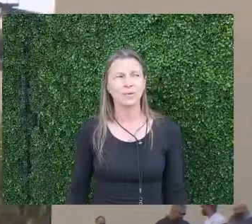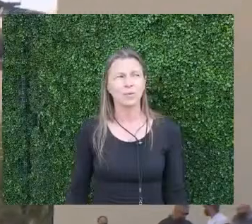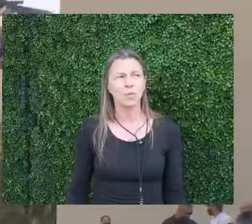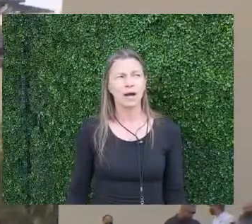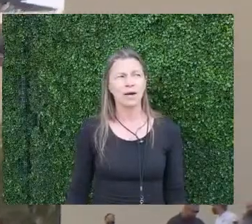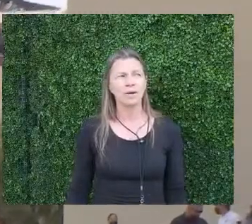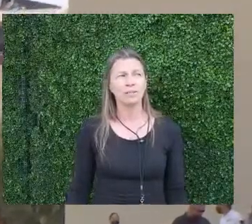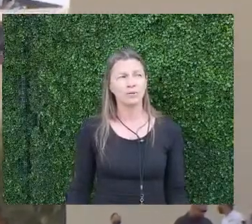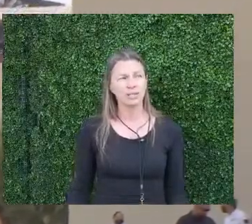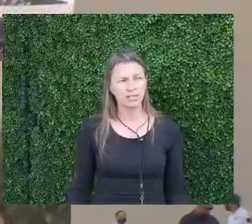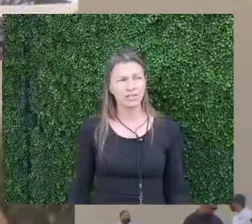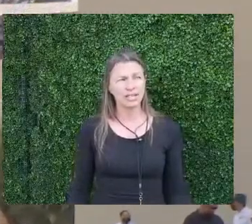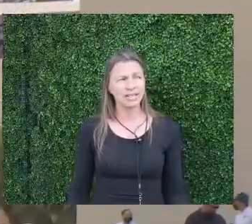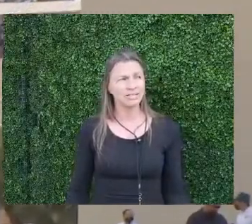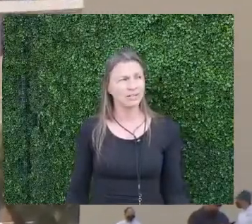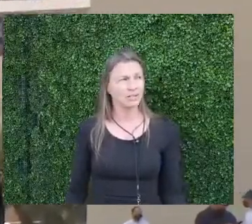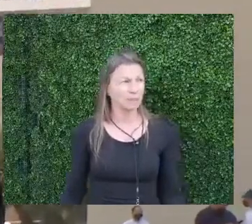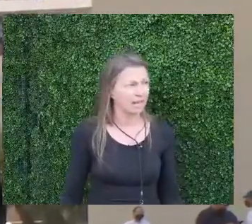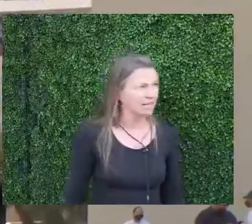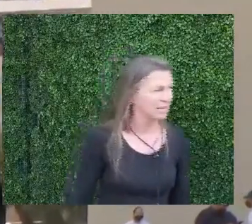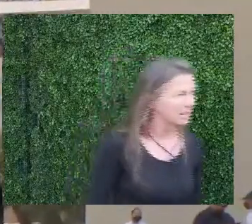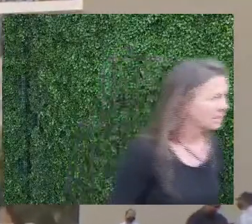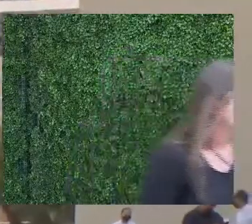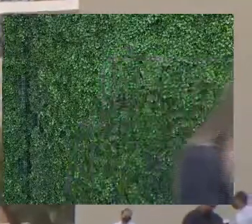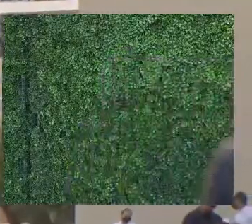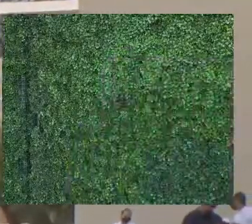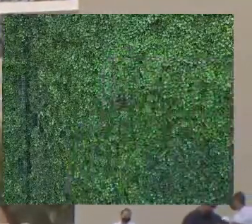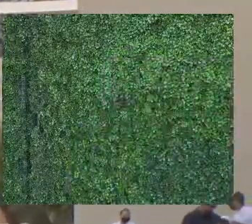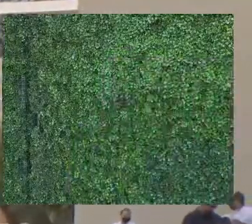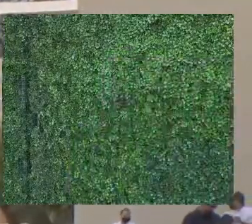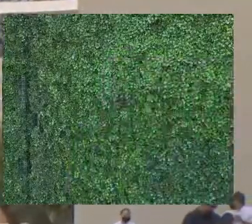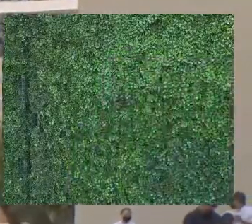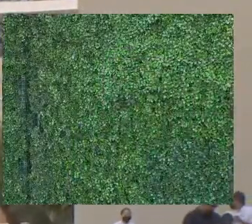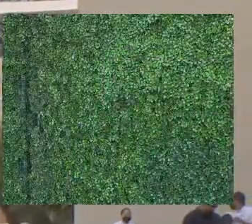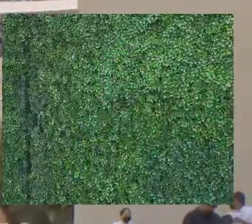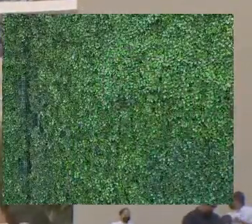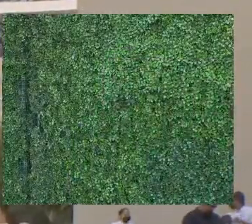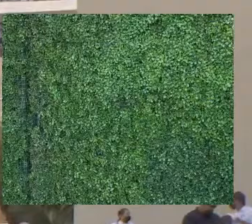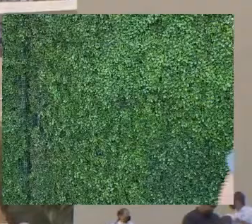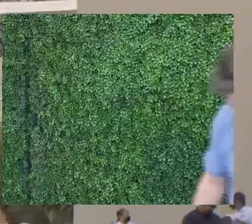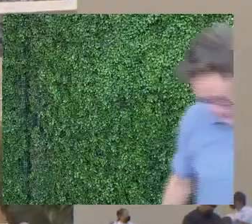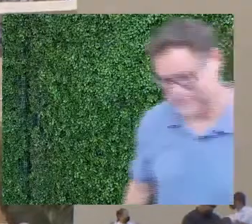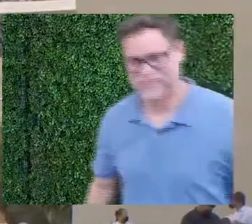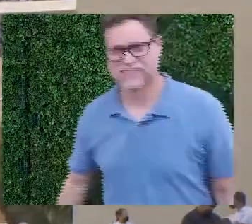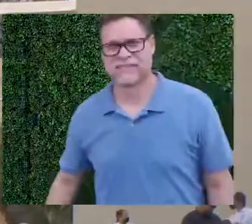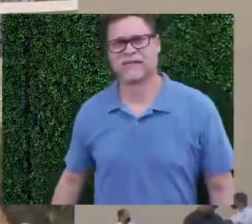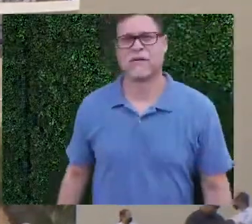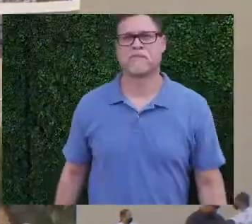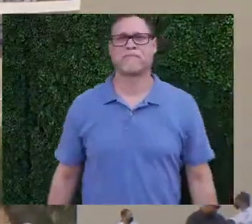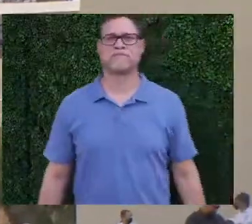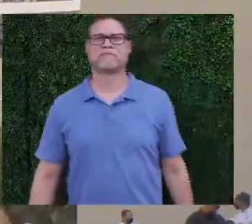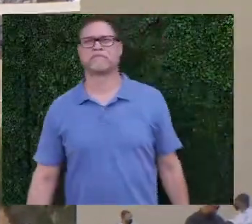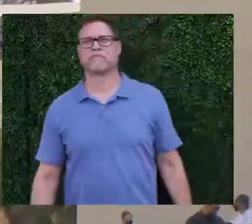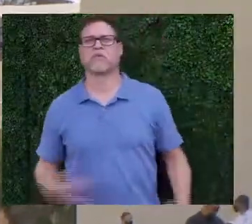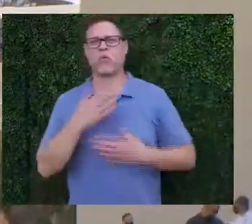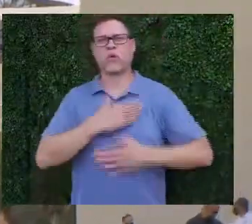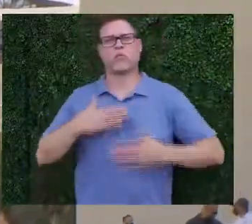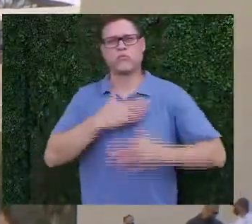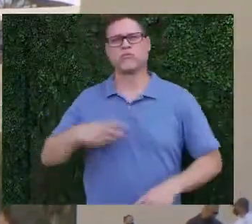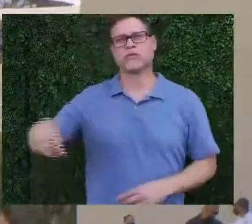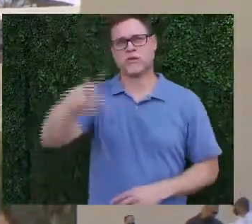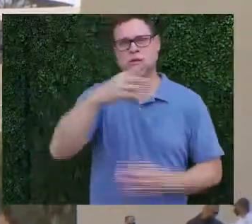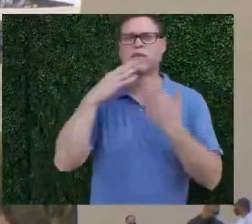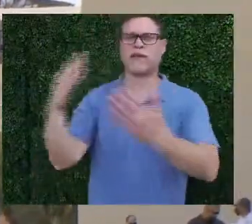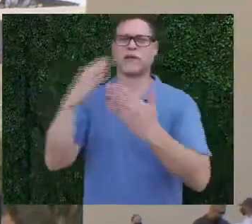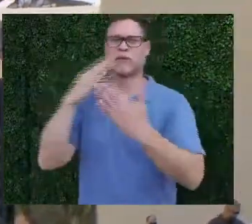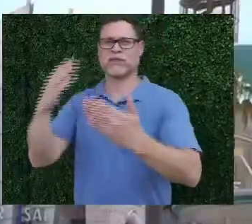Well, thank you guys. Try to deposit that at the largest ATM you can find in California. We appreciate both of you. Thank you guys for being